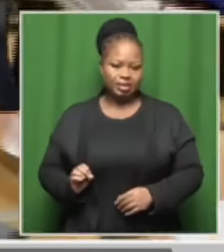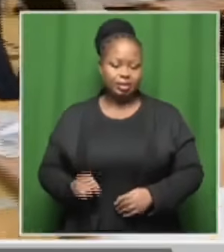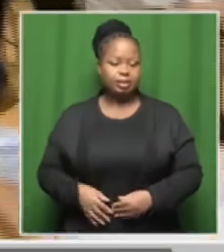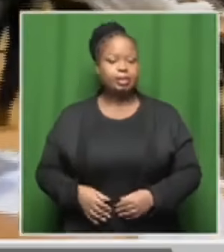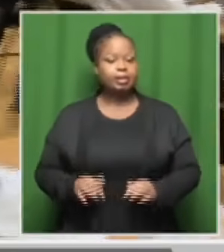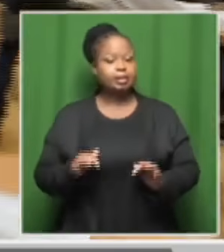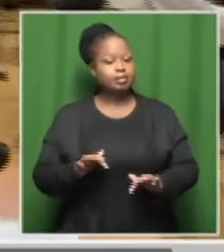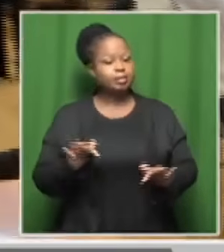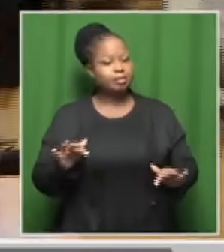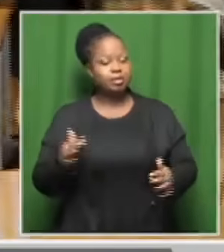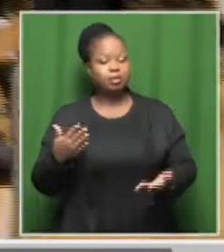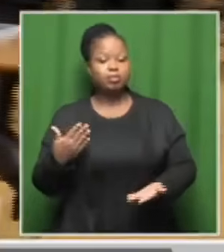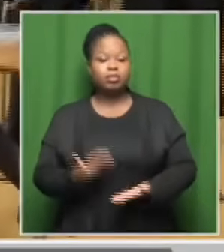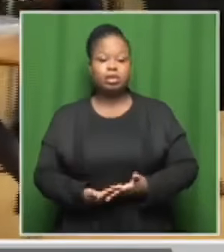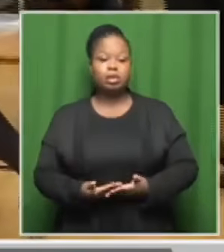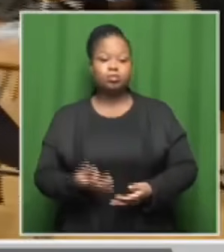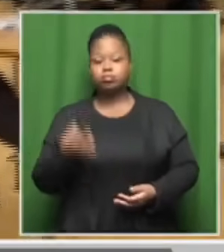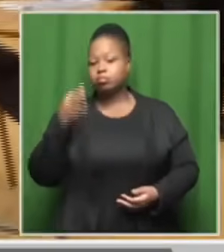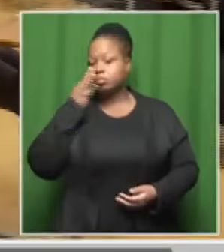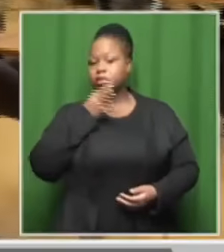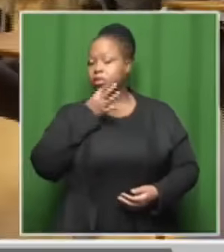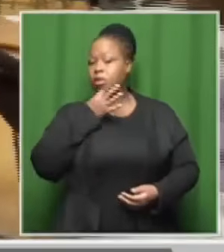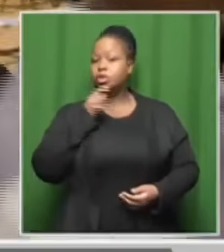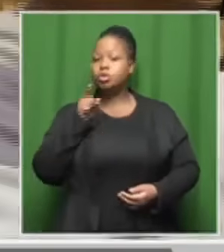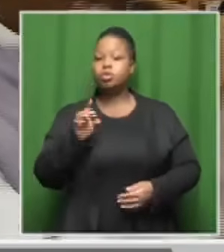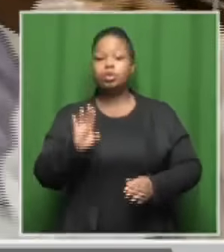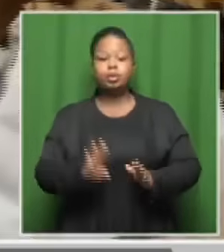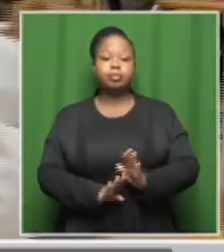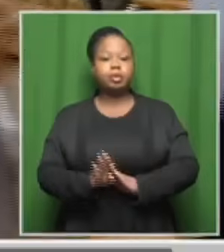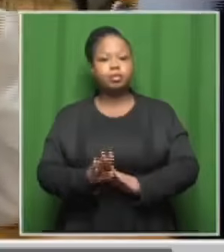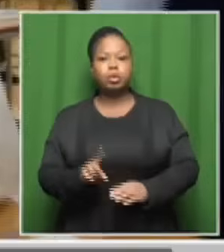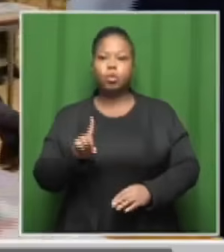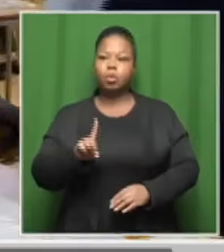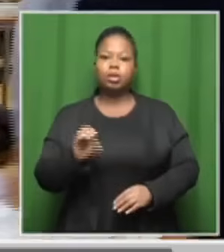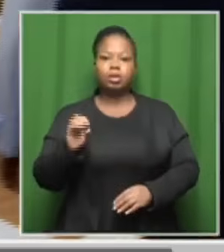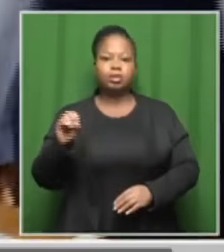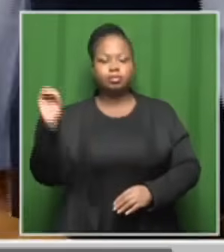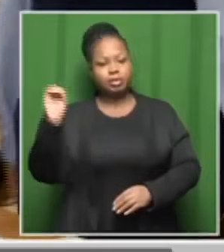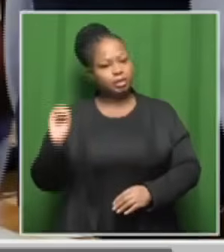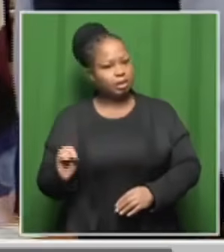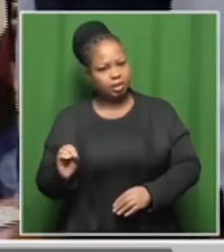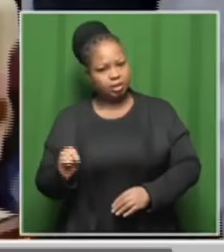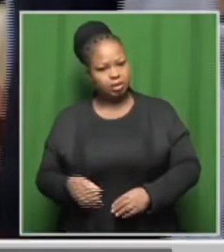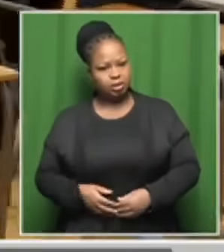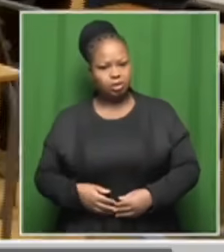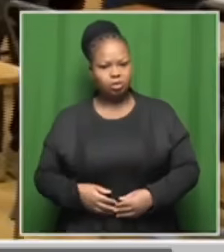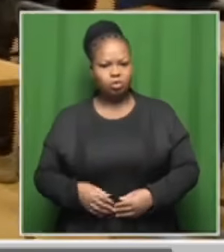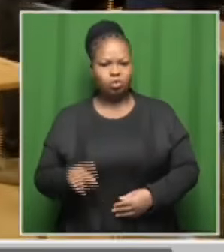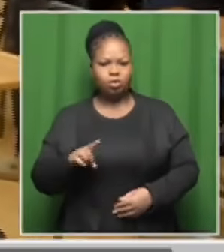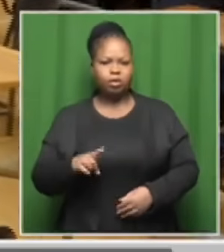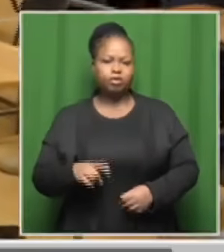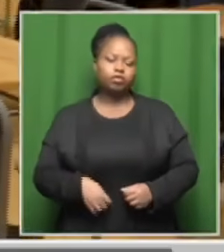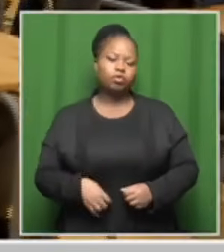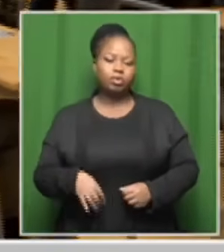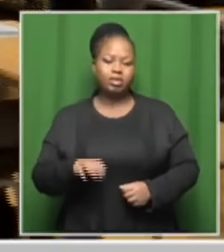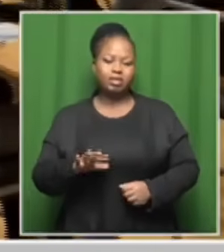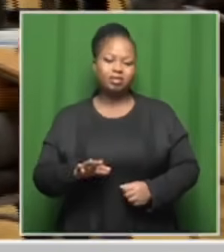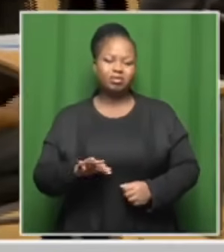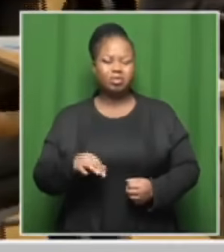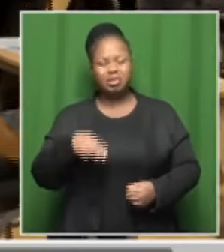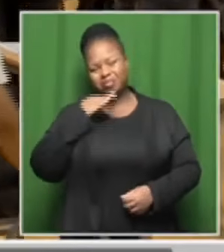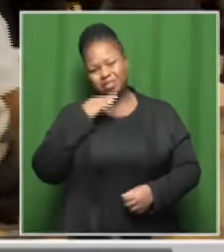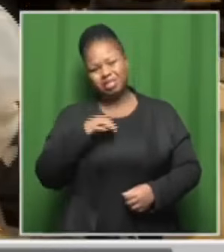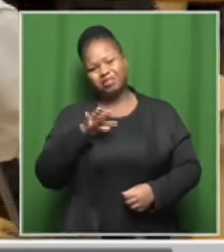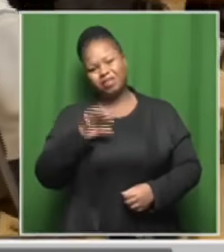do, it can claim that you've improved by 100%. 100% of 5% only gets you